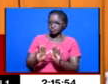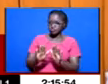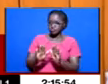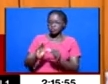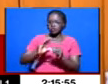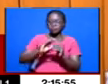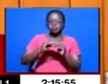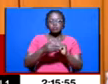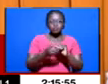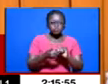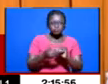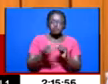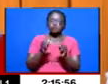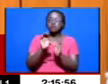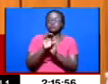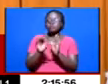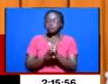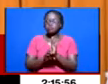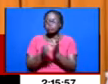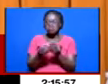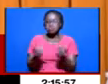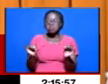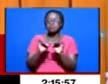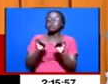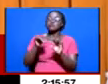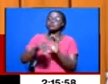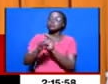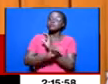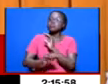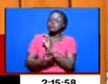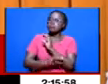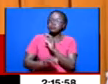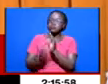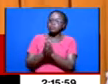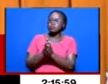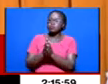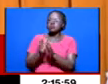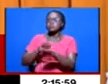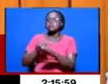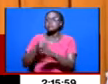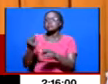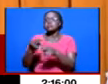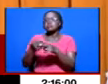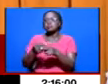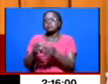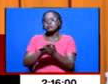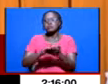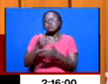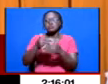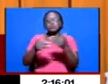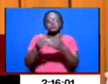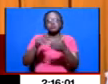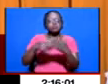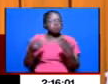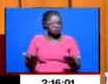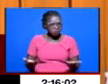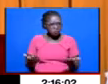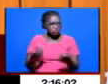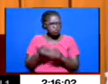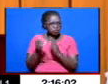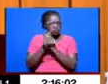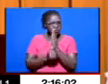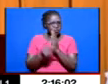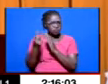the constitutional jurisprudence in this country. Call it by any name, basic structure, or whatever, but Article